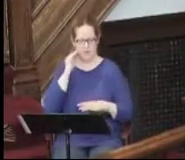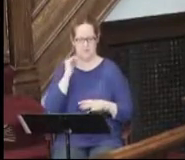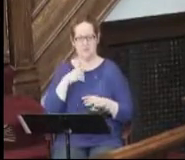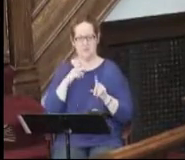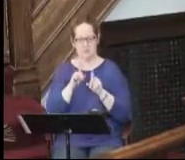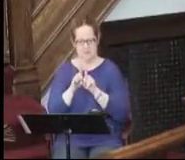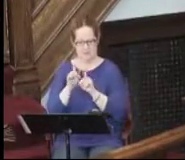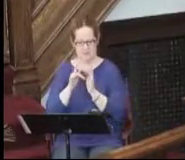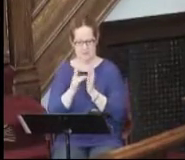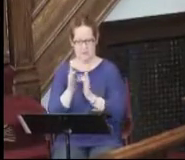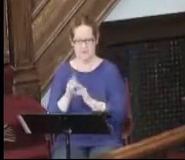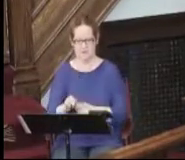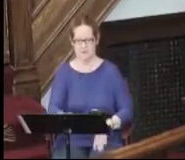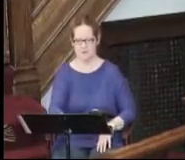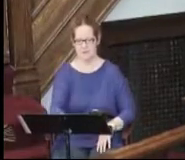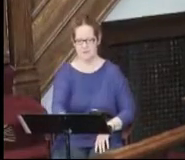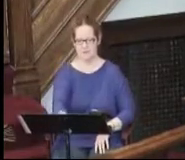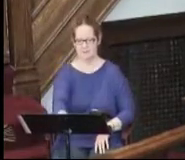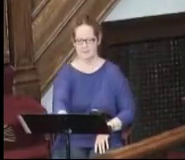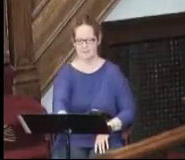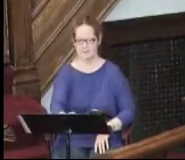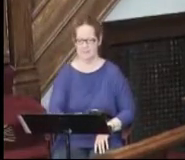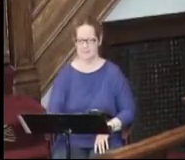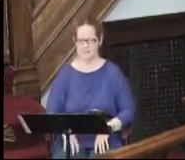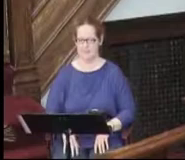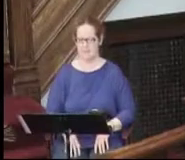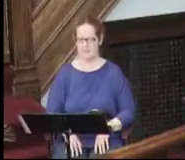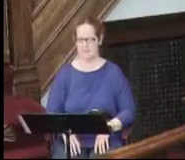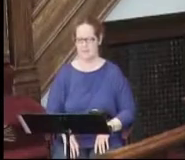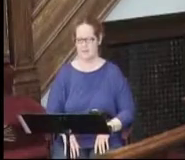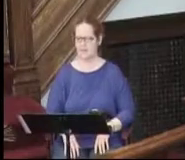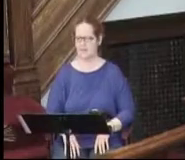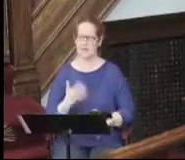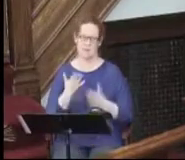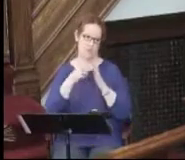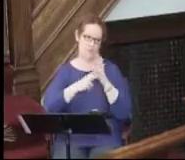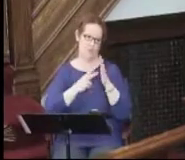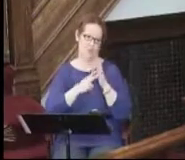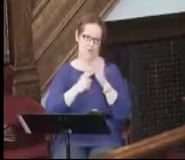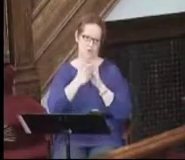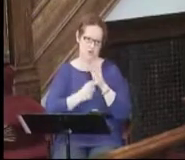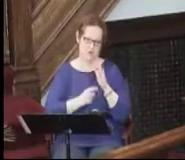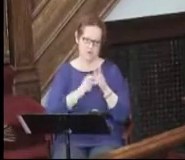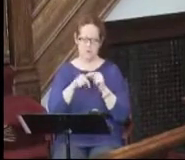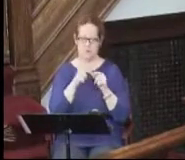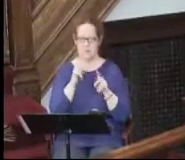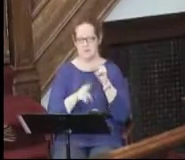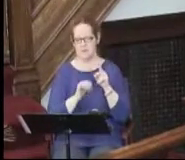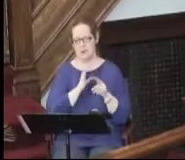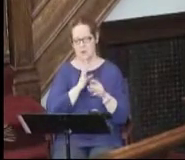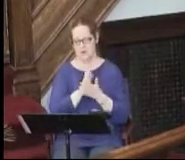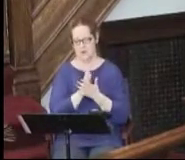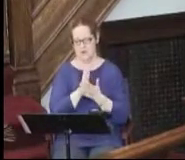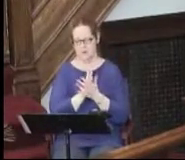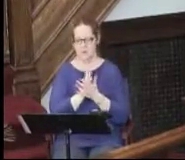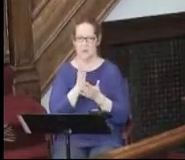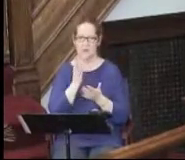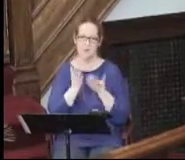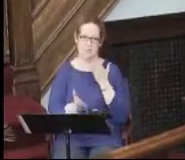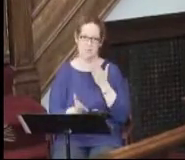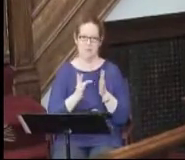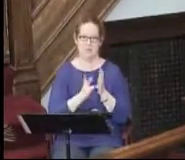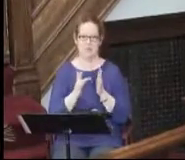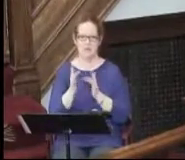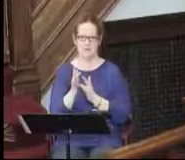experience. Now, lately you've read some articles about people talking about the possibility that Jesus